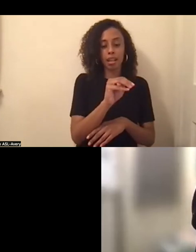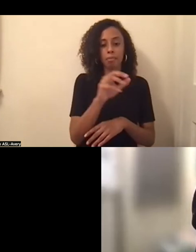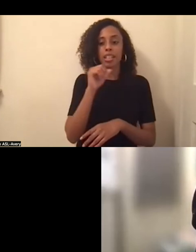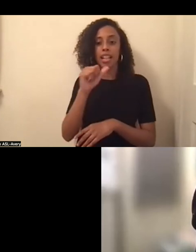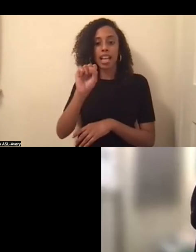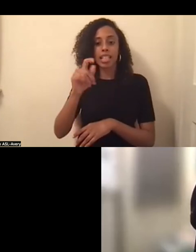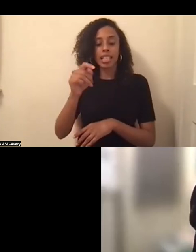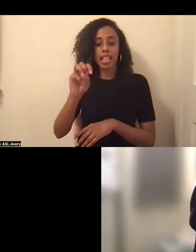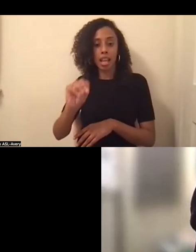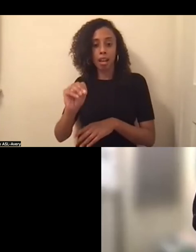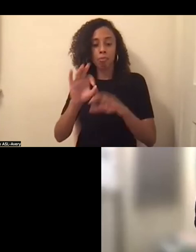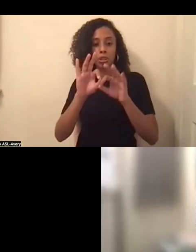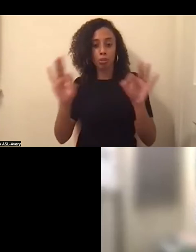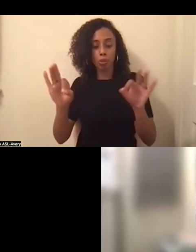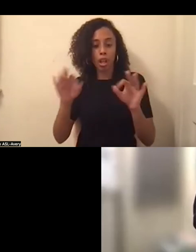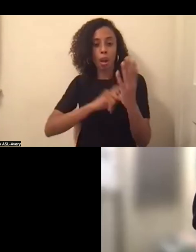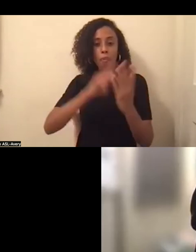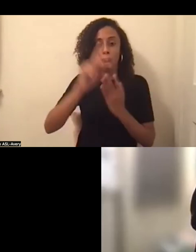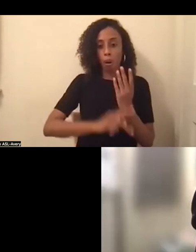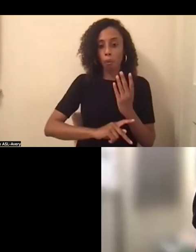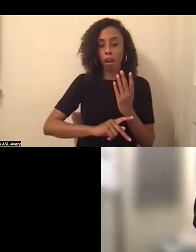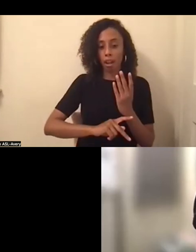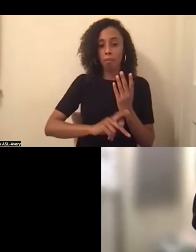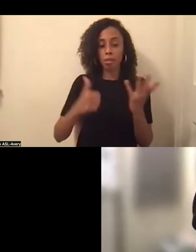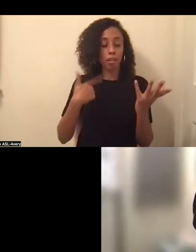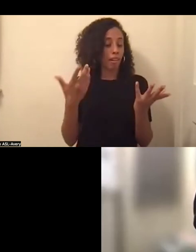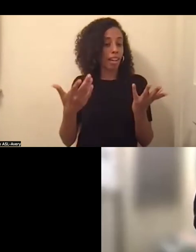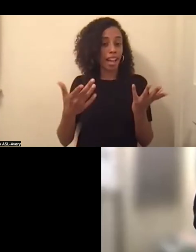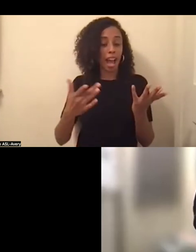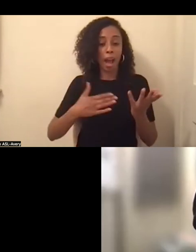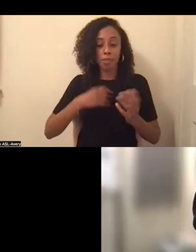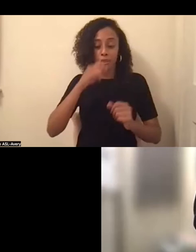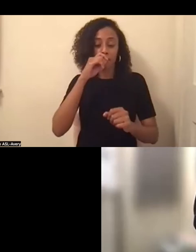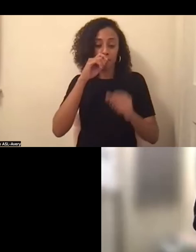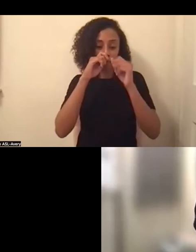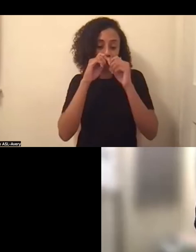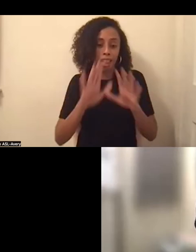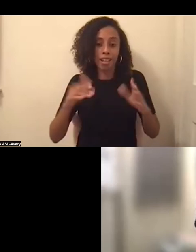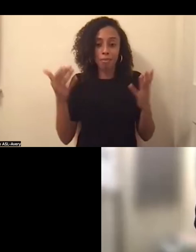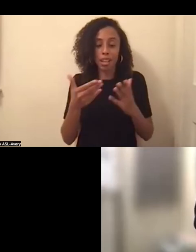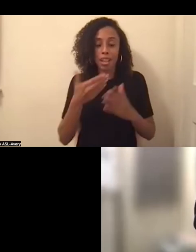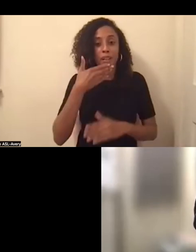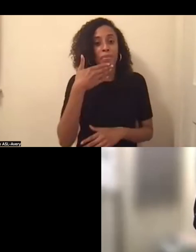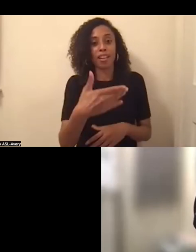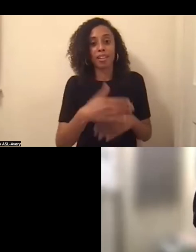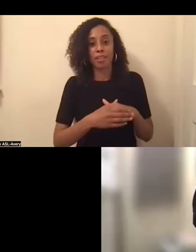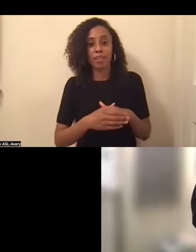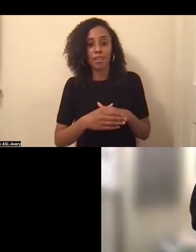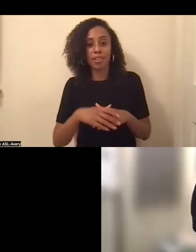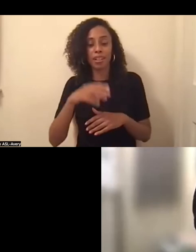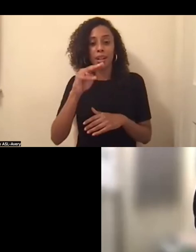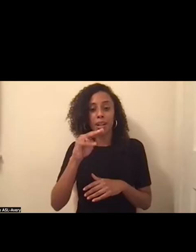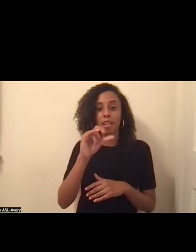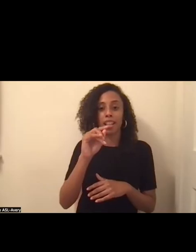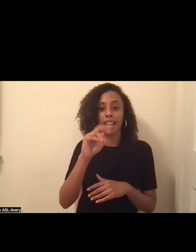programs and dealing with STEM identity. So I'm just blessed to be here. Thank you. Wow, Prairie View is